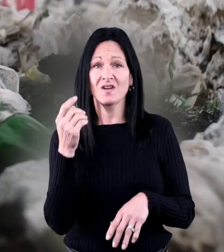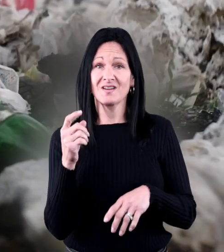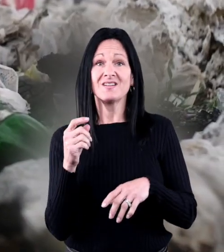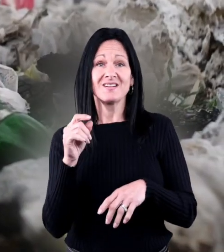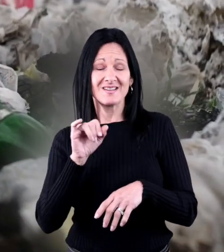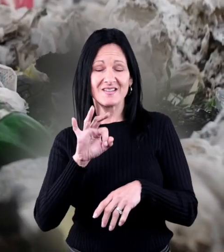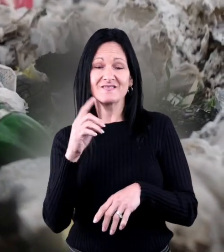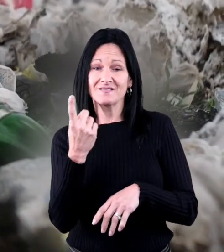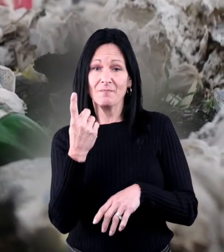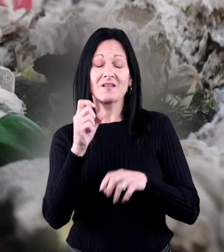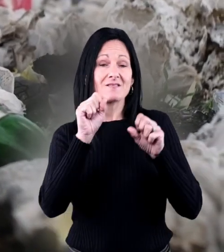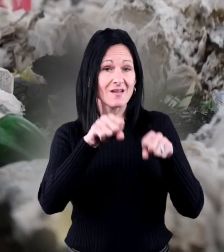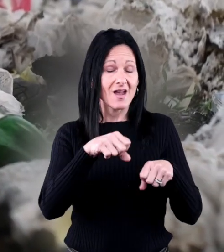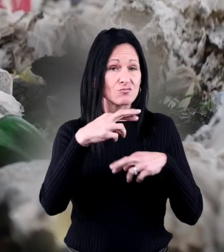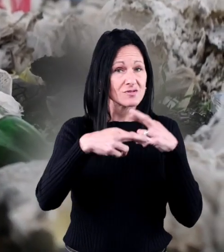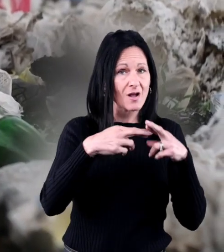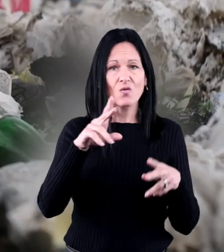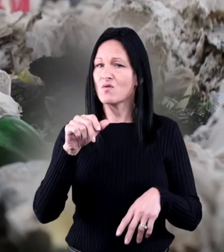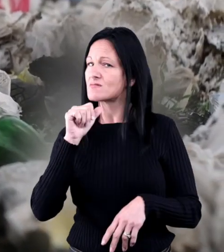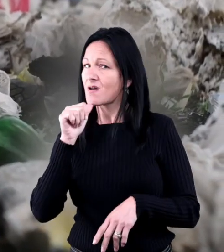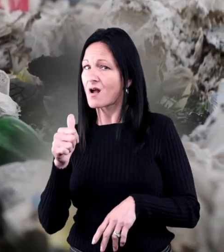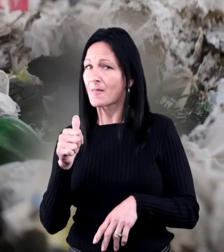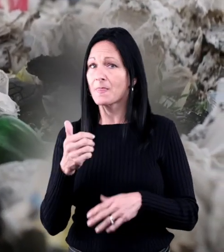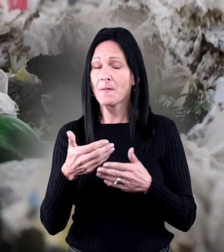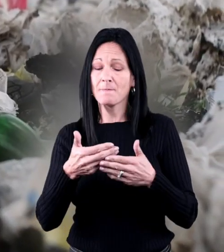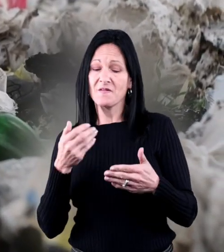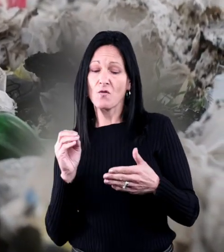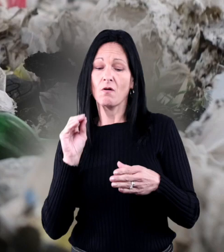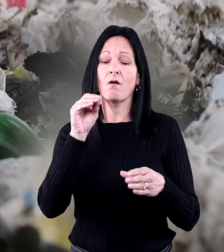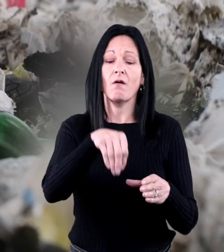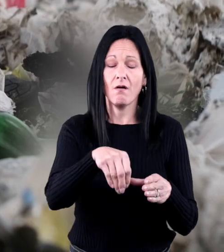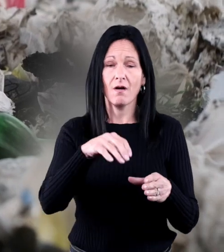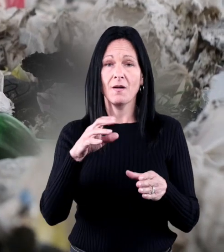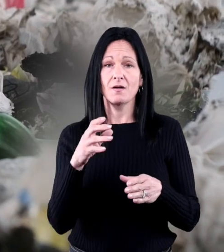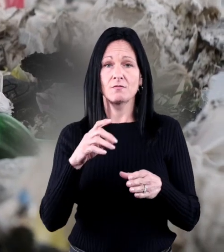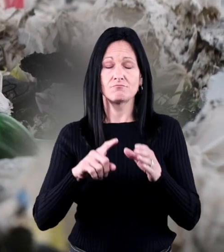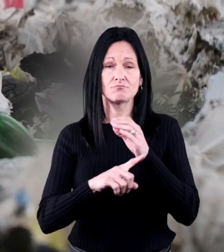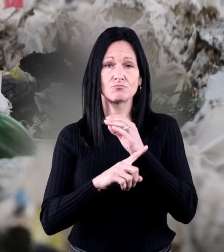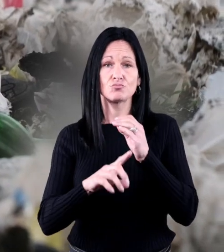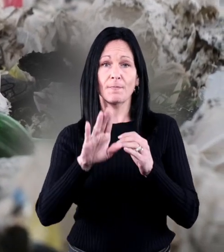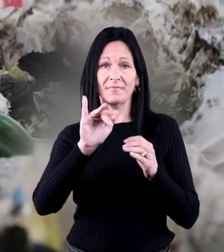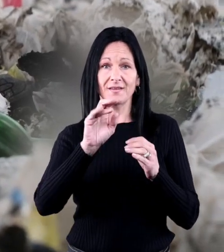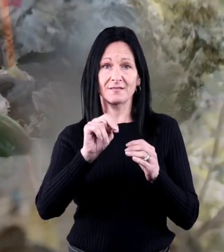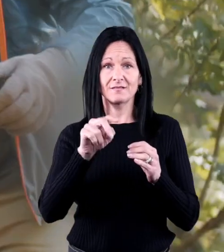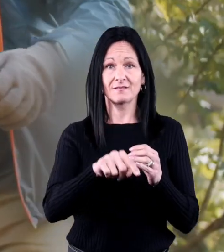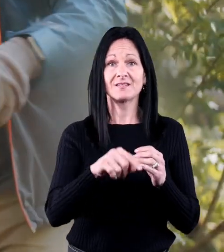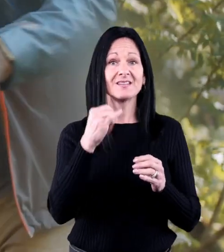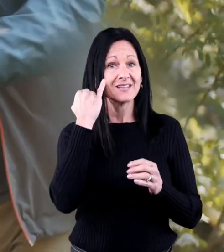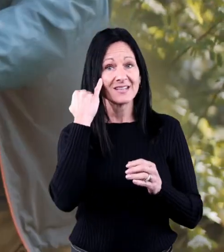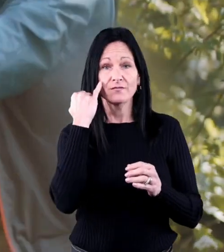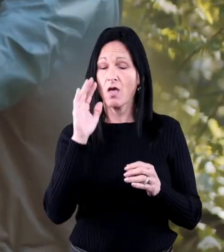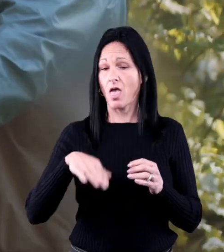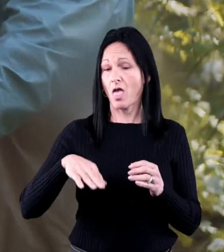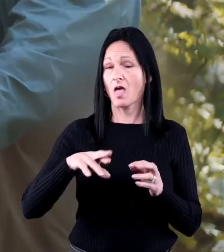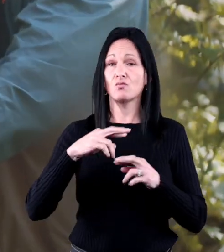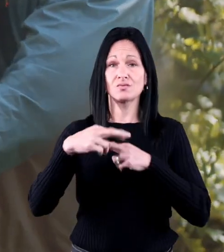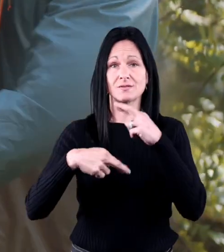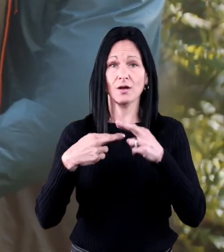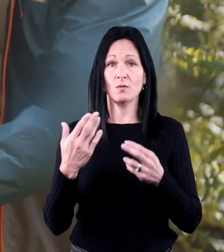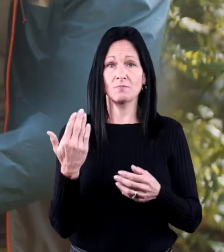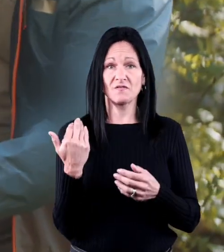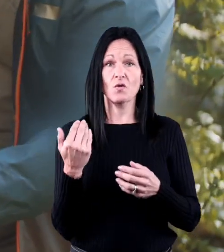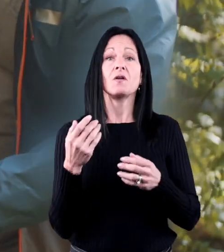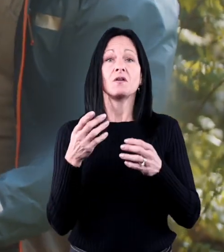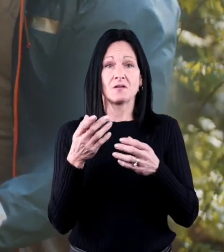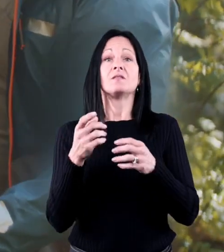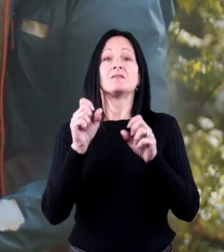know if something can or cannot be recycled before you put them into the recycling bin. Even if you haven't recycled before,